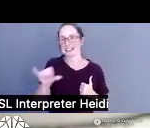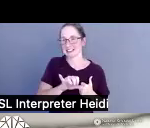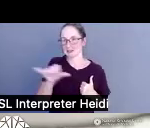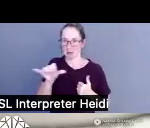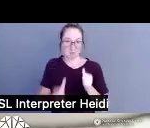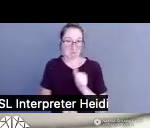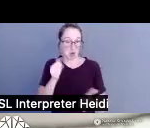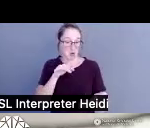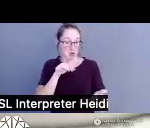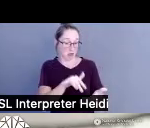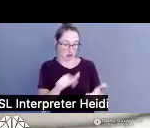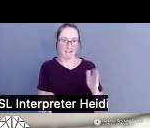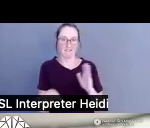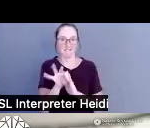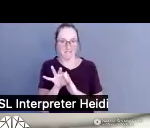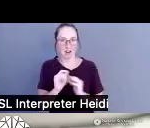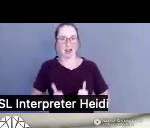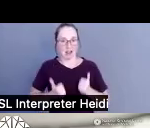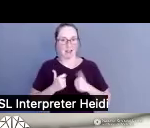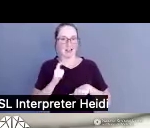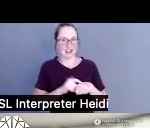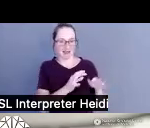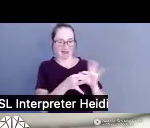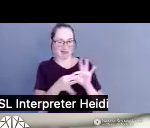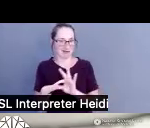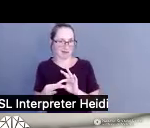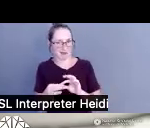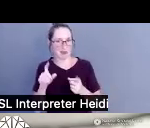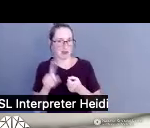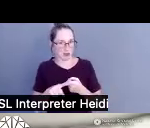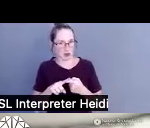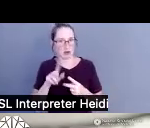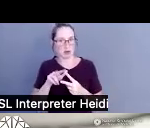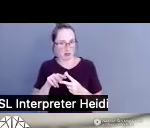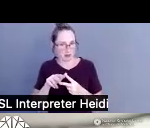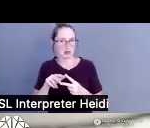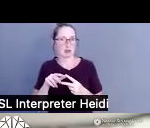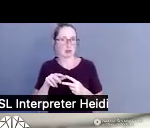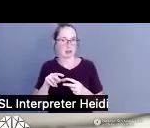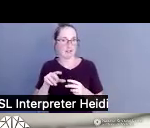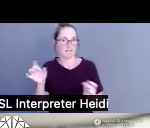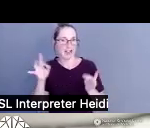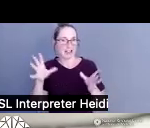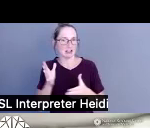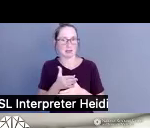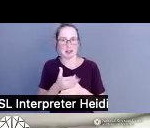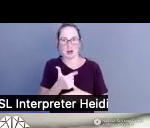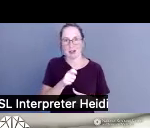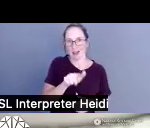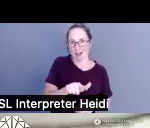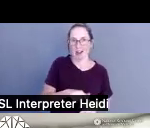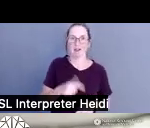most studies have found a lifetime prevalence of intimate partner violence among lesbian, gay, bisexual,